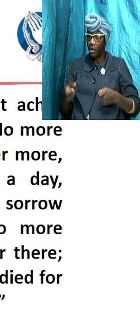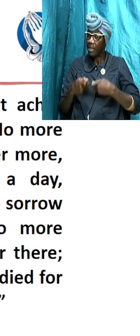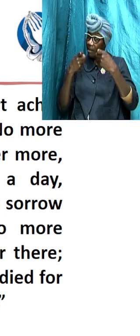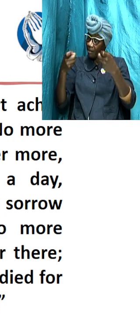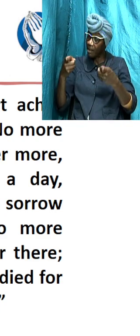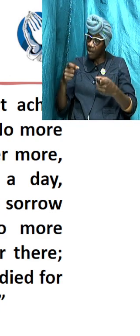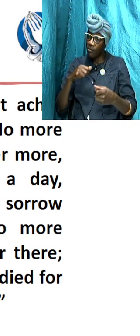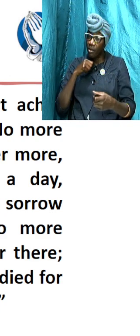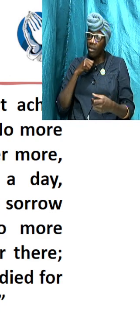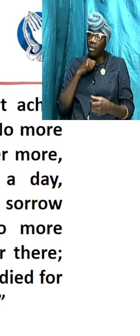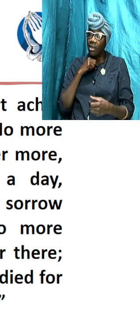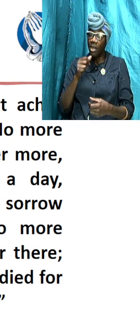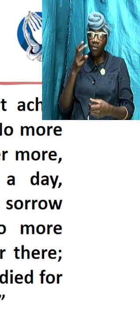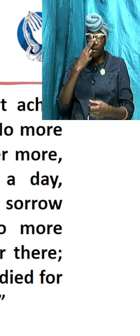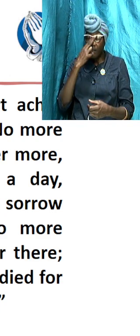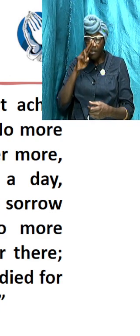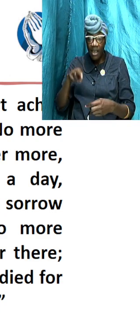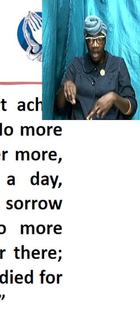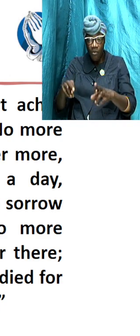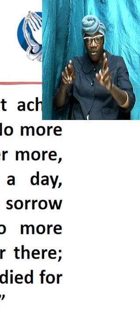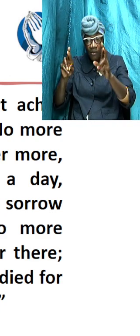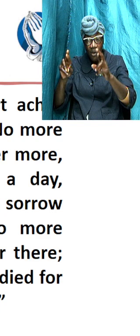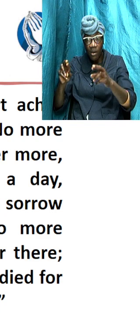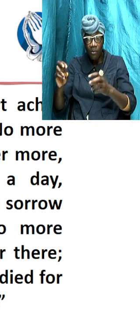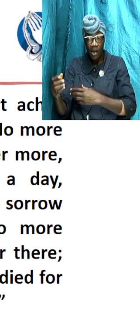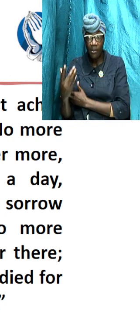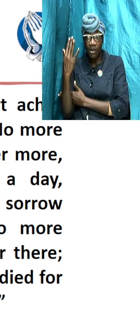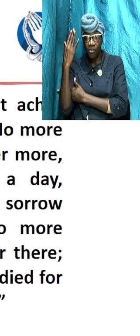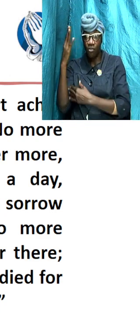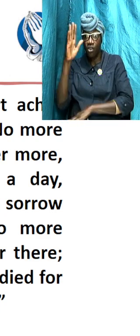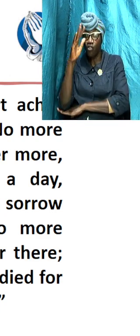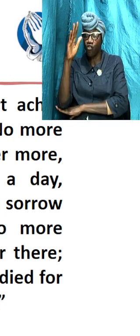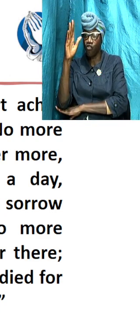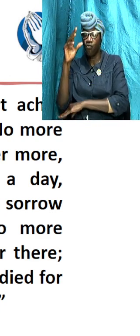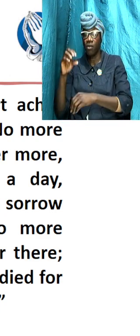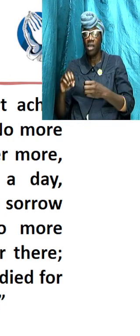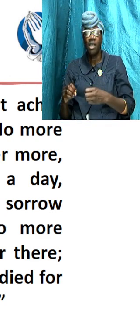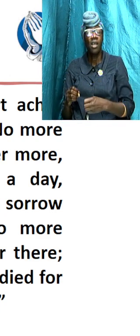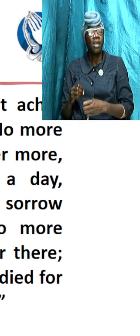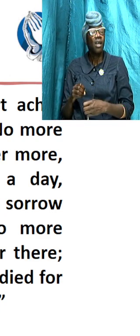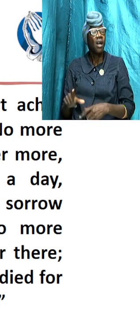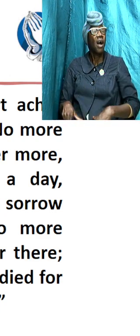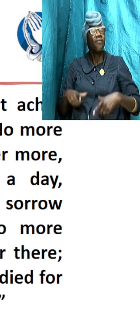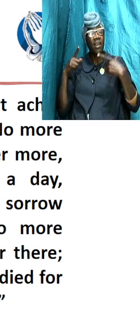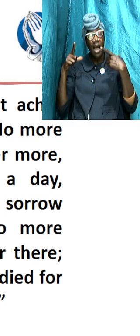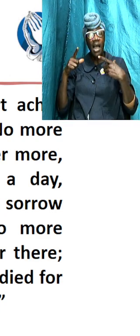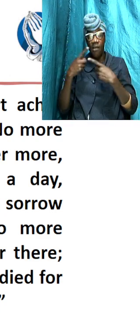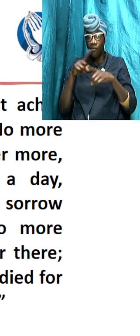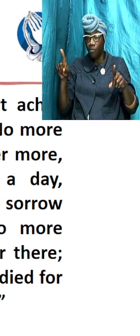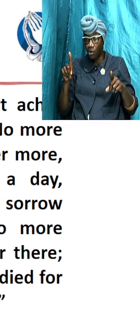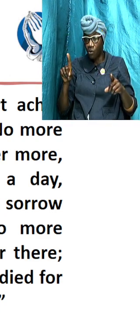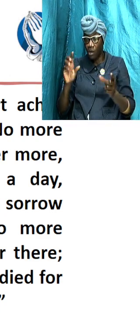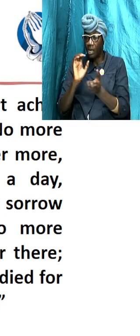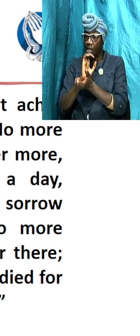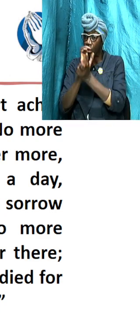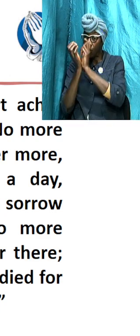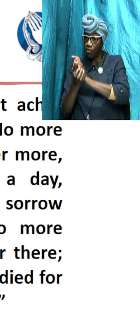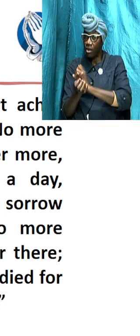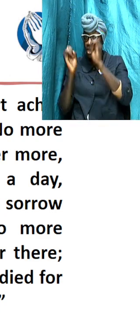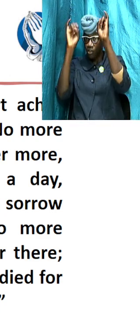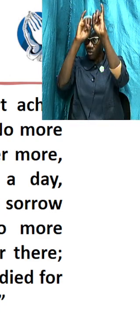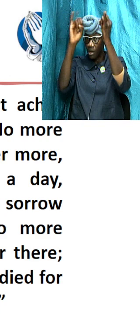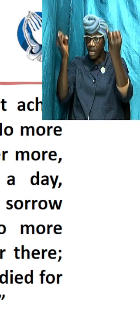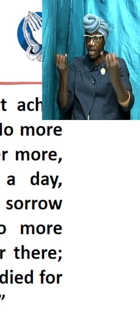we're going to see a river, we're going to have the tree of life. Our greatest reward is the fact that we're going to be conformed to the image of our Lord and Savior.